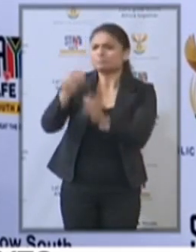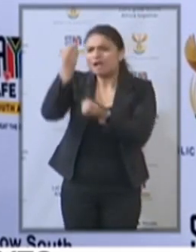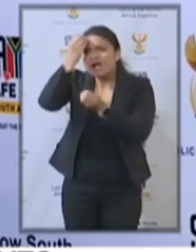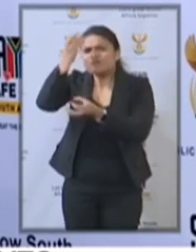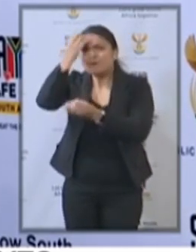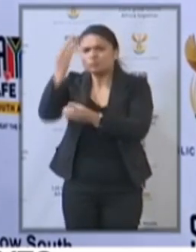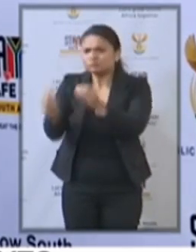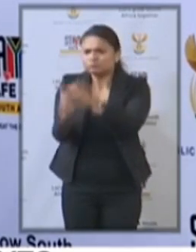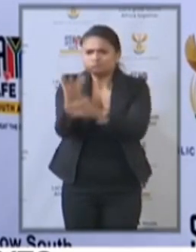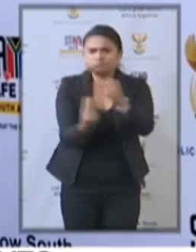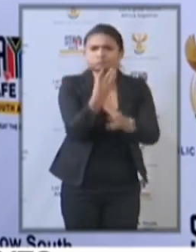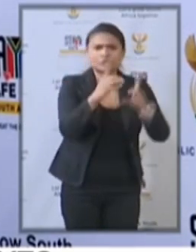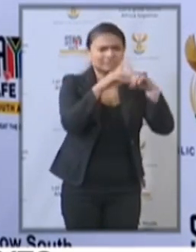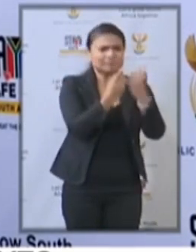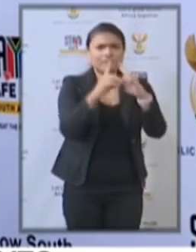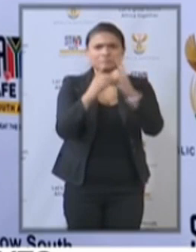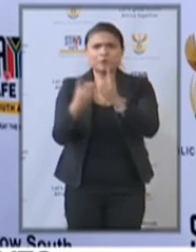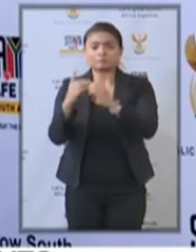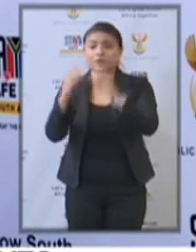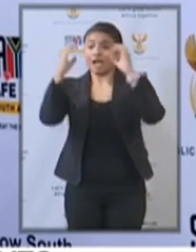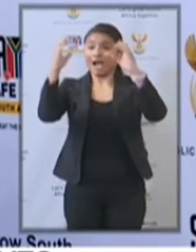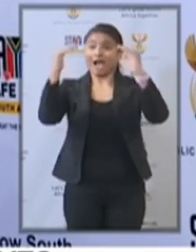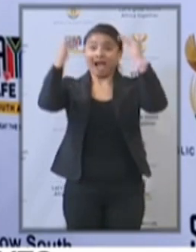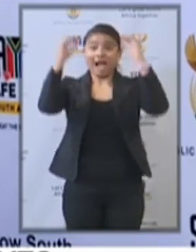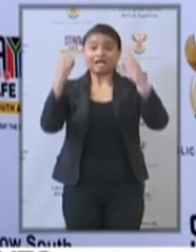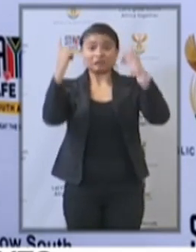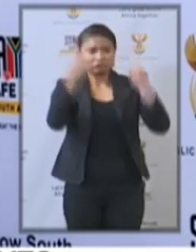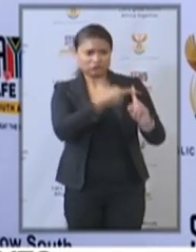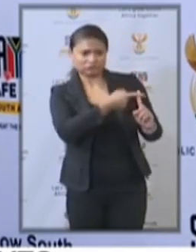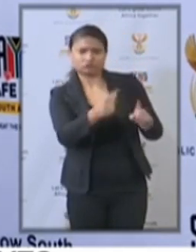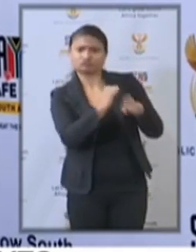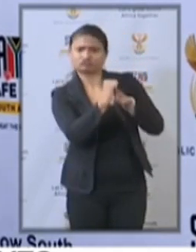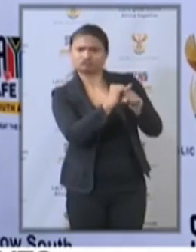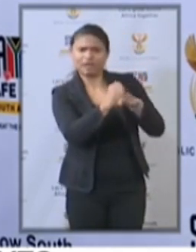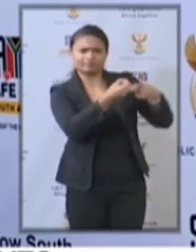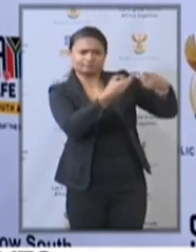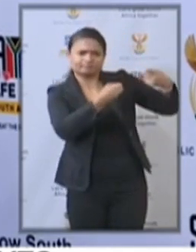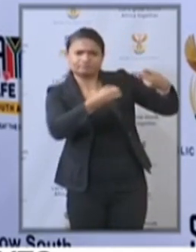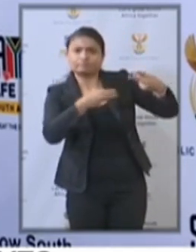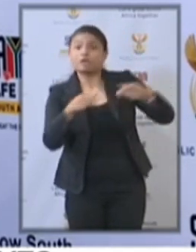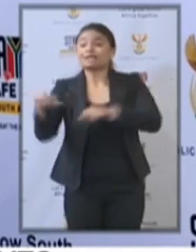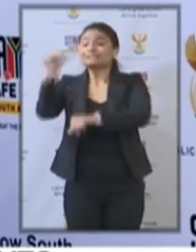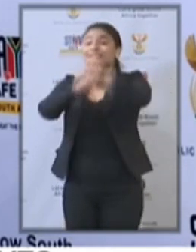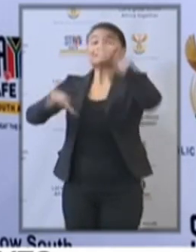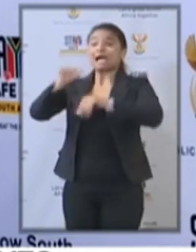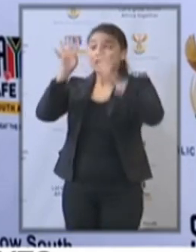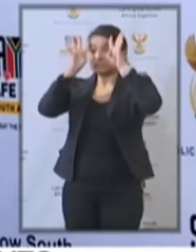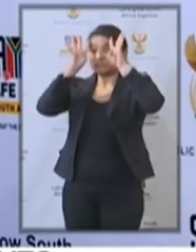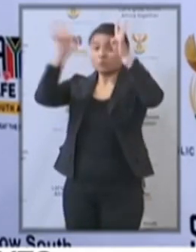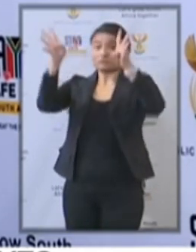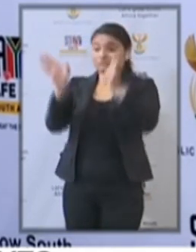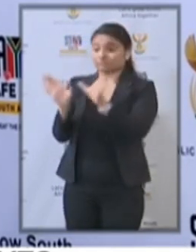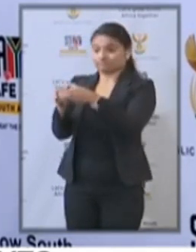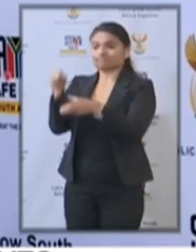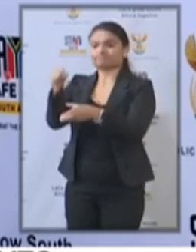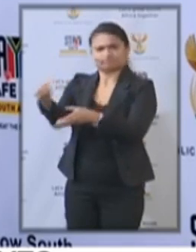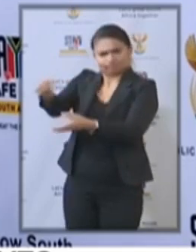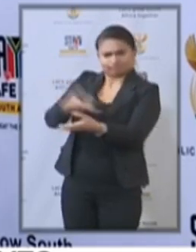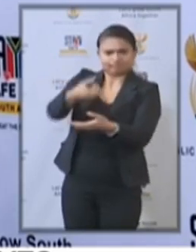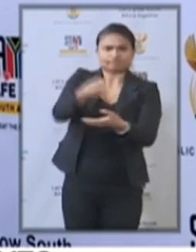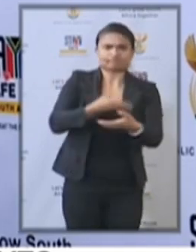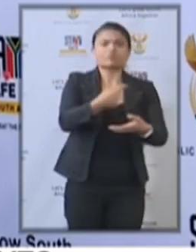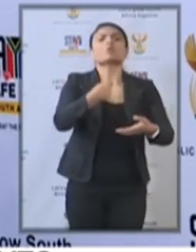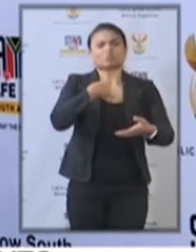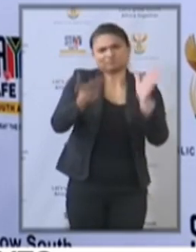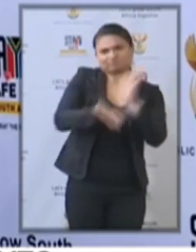training, as well as science and innovation. Today I will commence my briefing on matters relating to